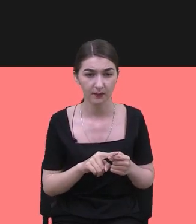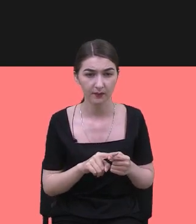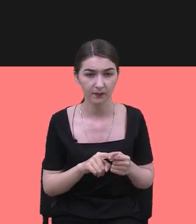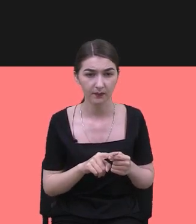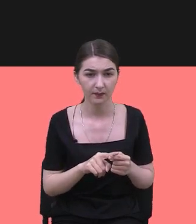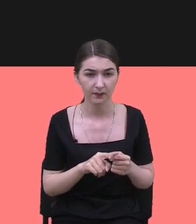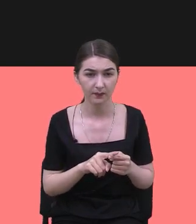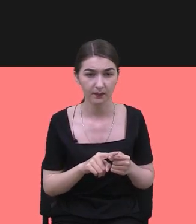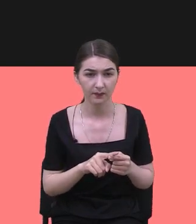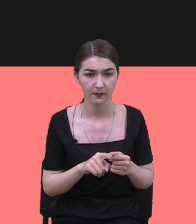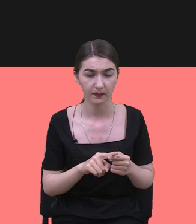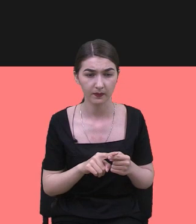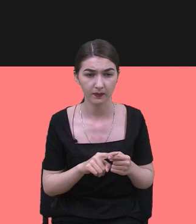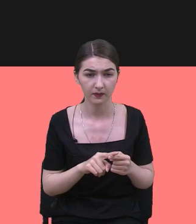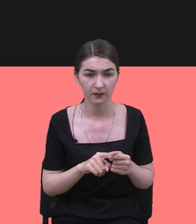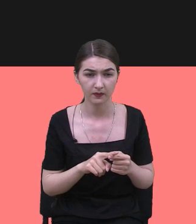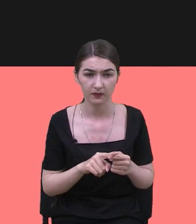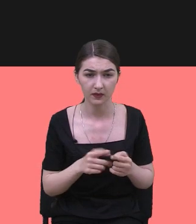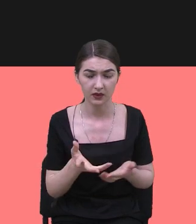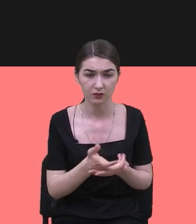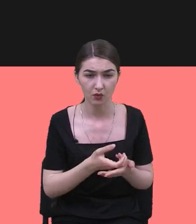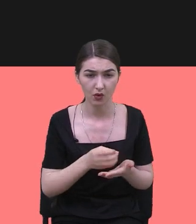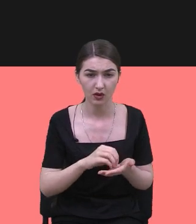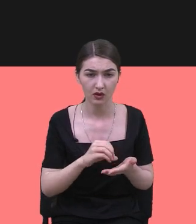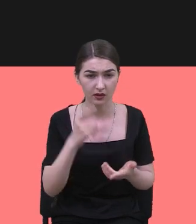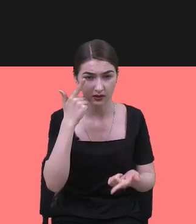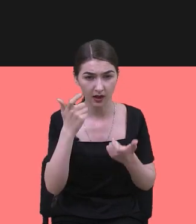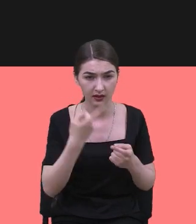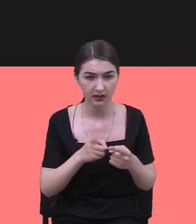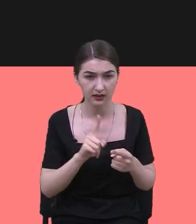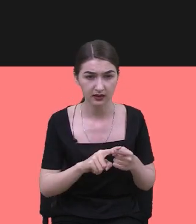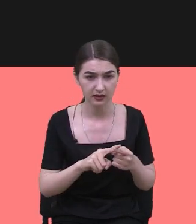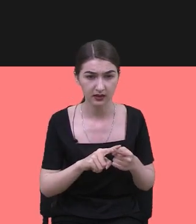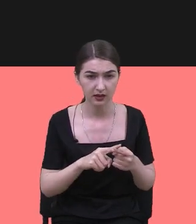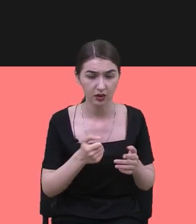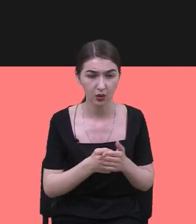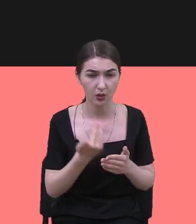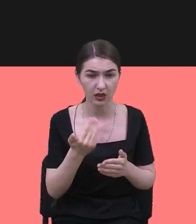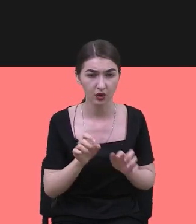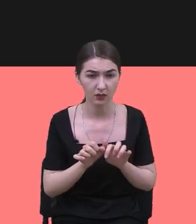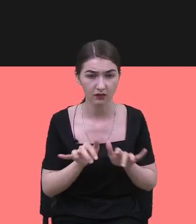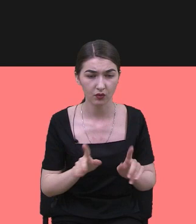is saved this way, and as it was mentioned, it takes